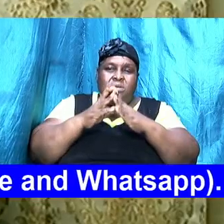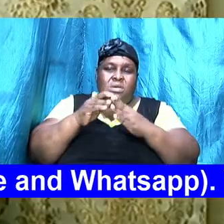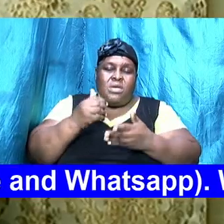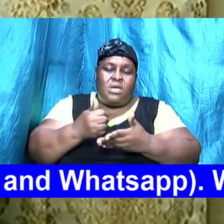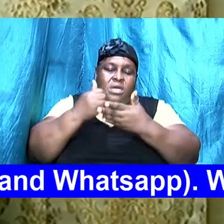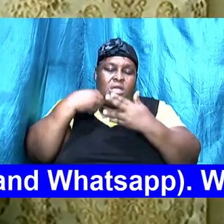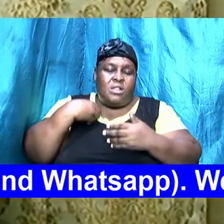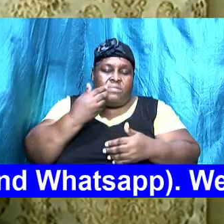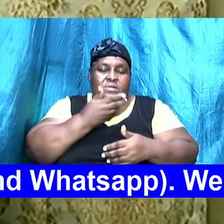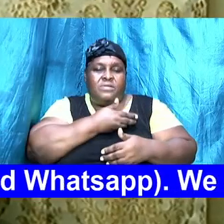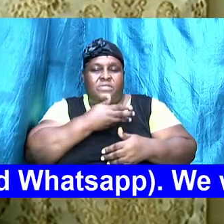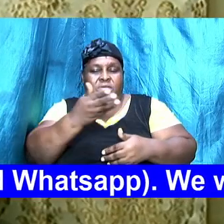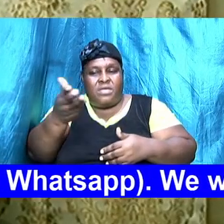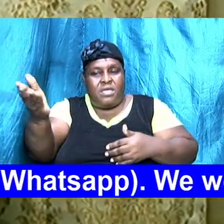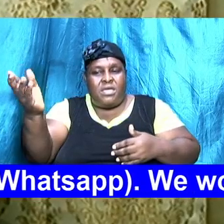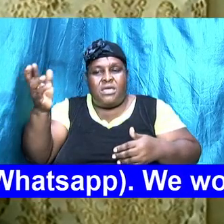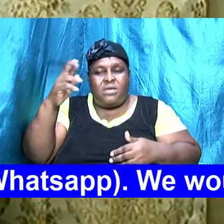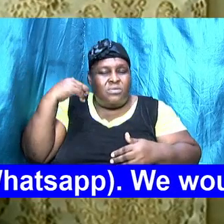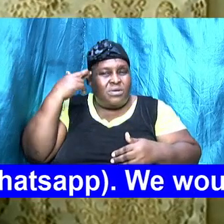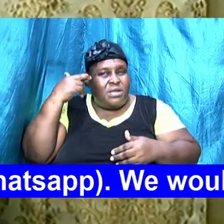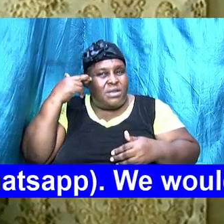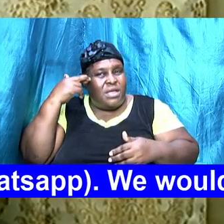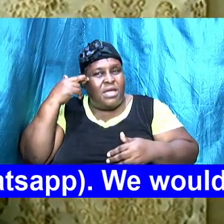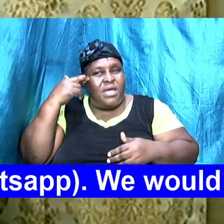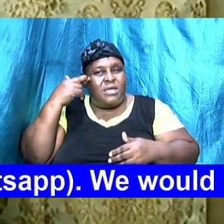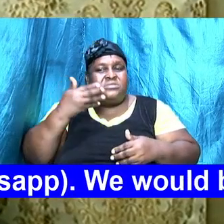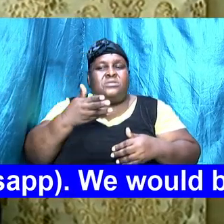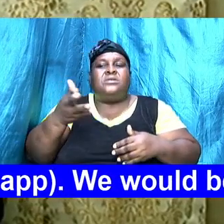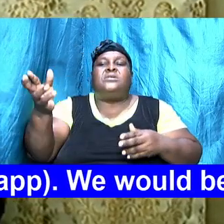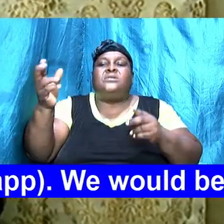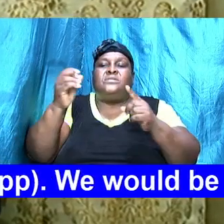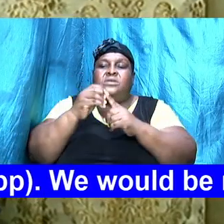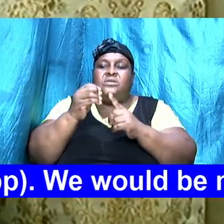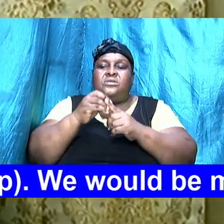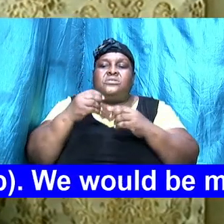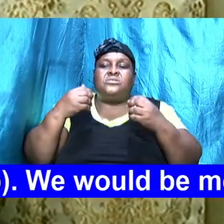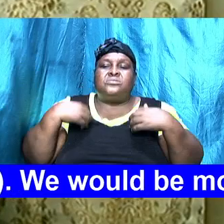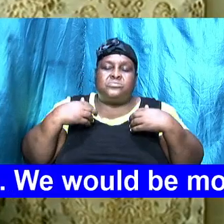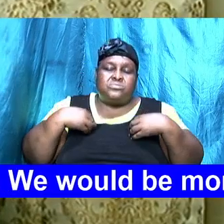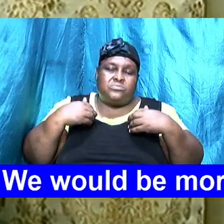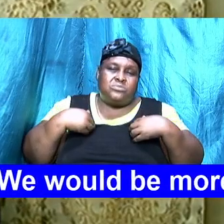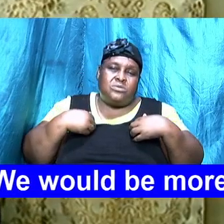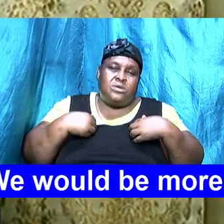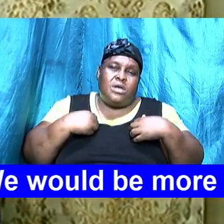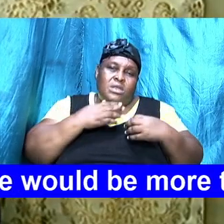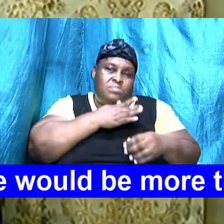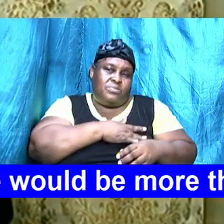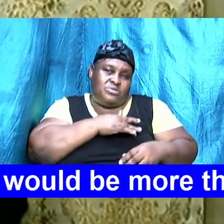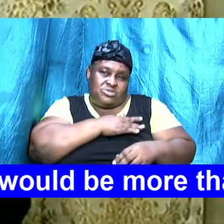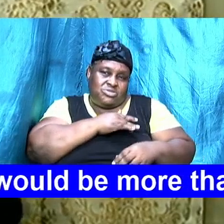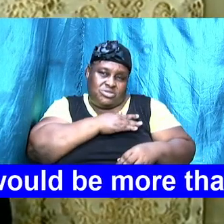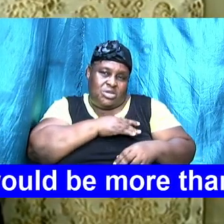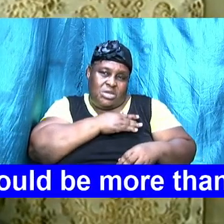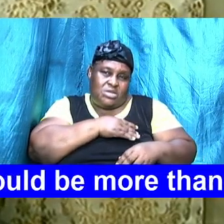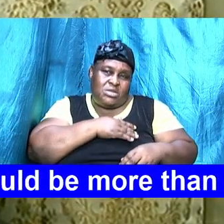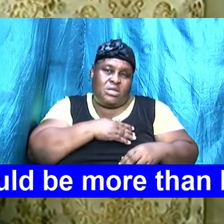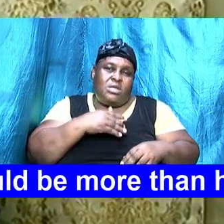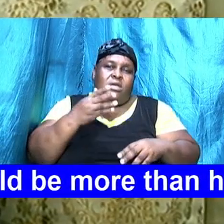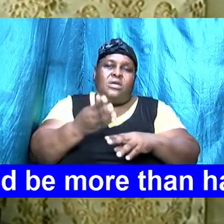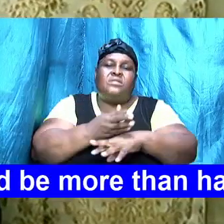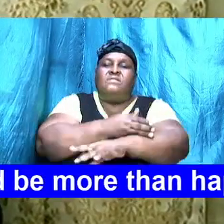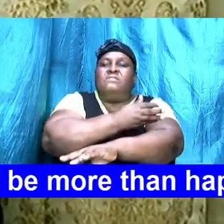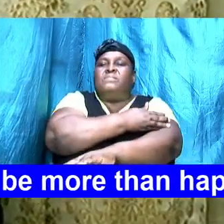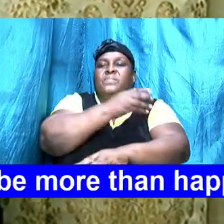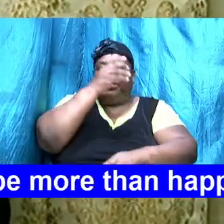help them to recognize that they too have a role, to accept and appreciate the advance of